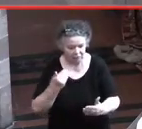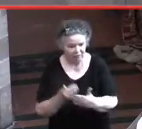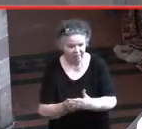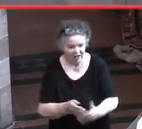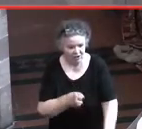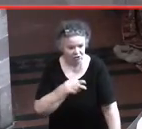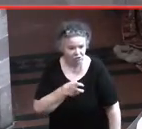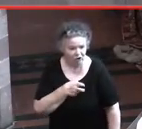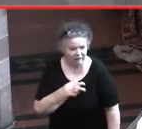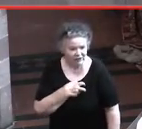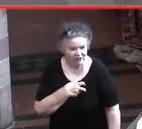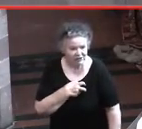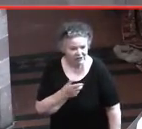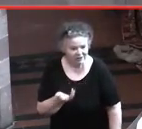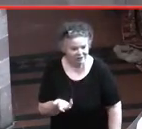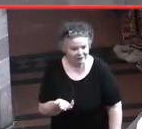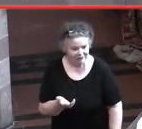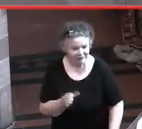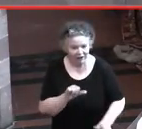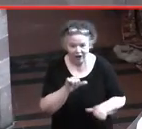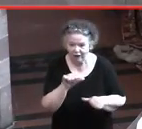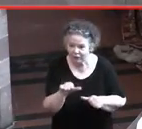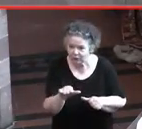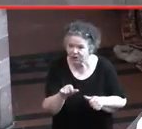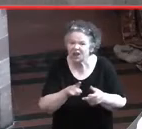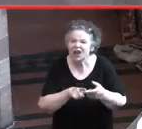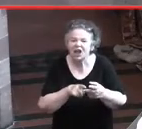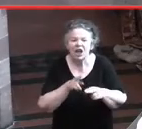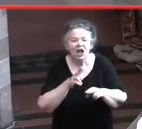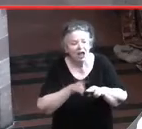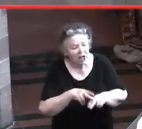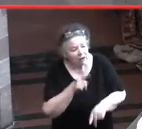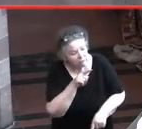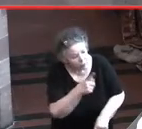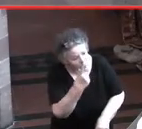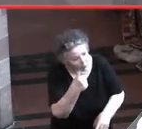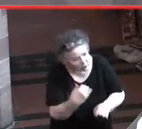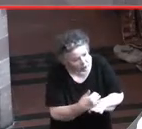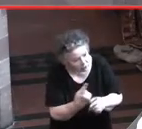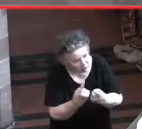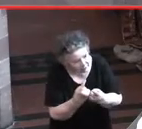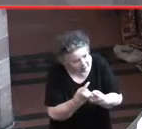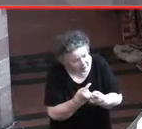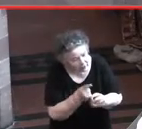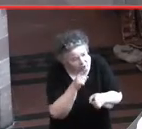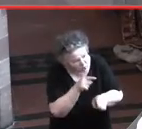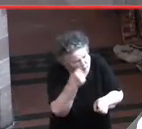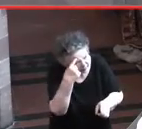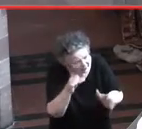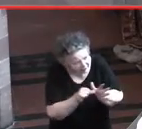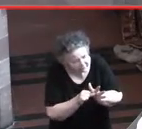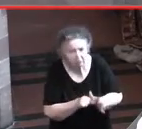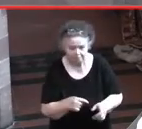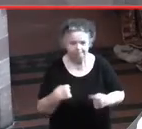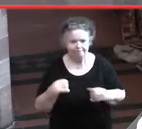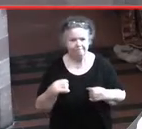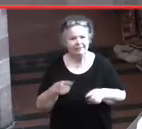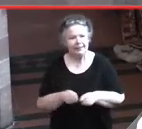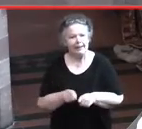Afterwards, she said to Jane, "If you can do something that you find really difficult, then so can I."